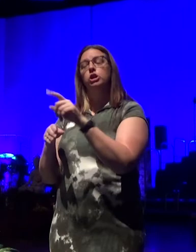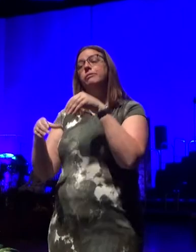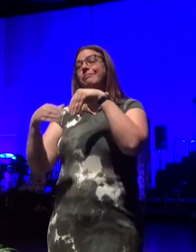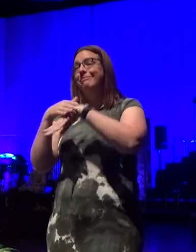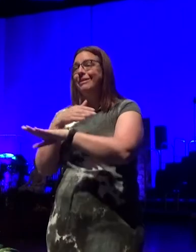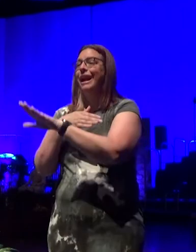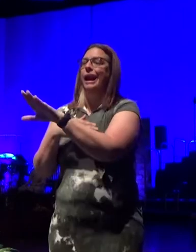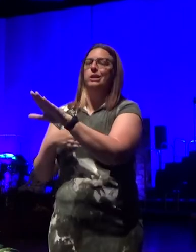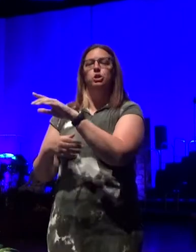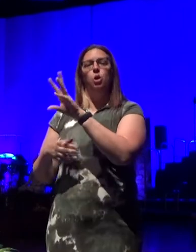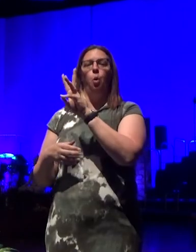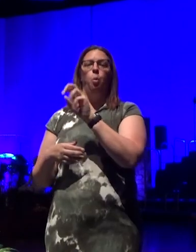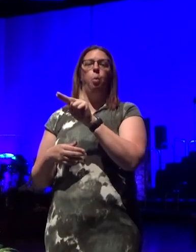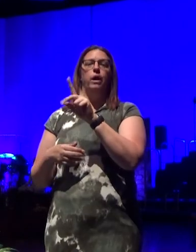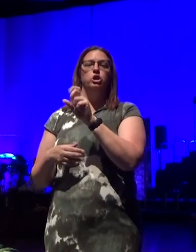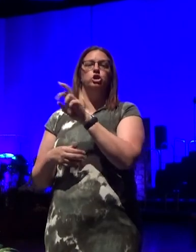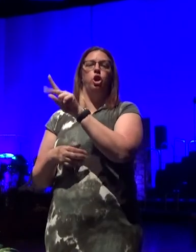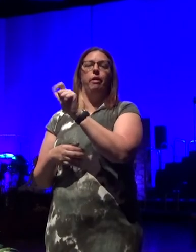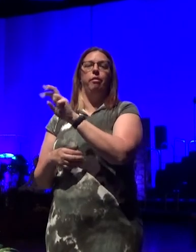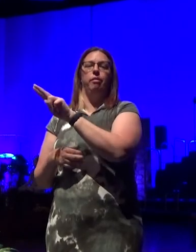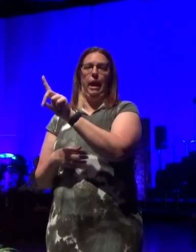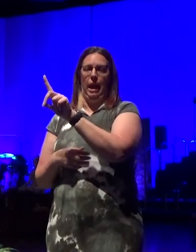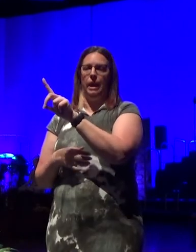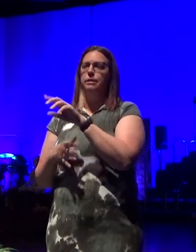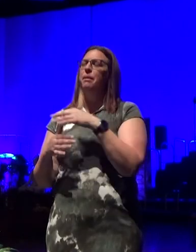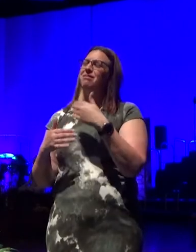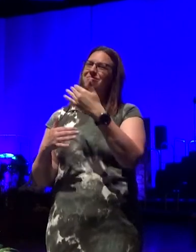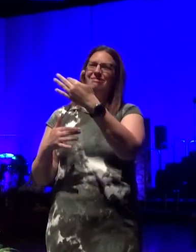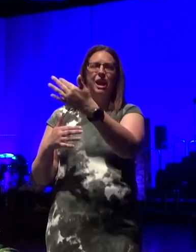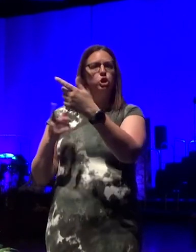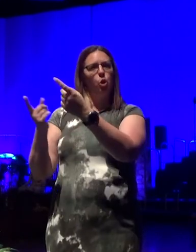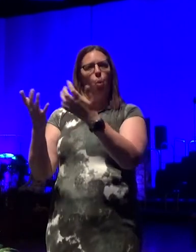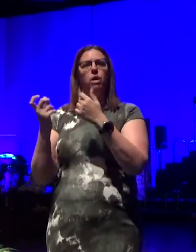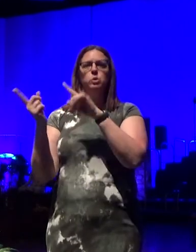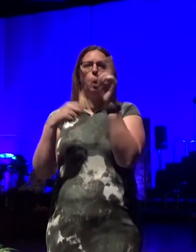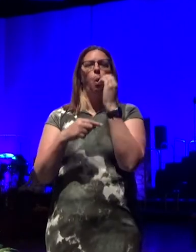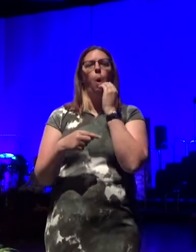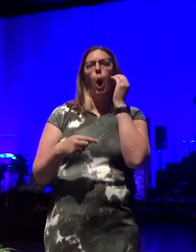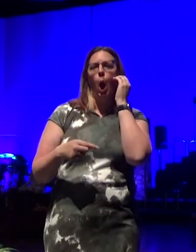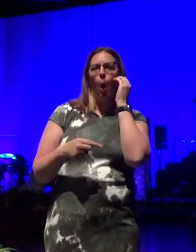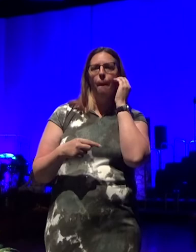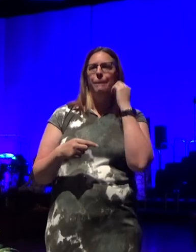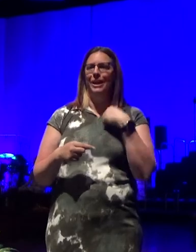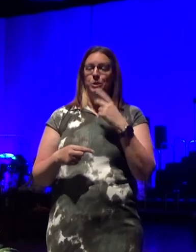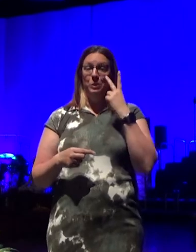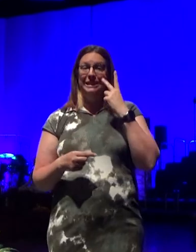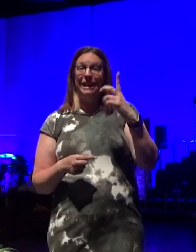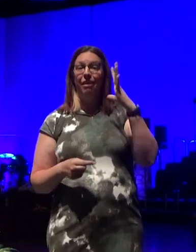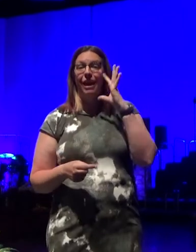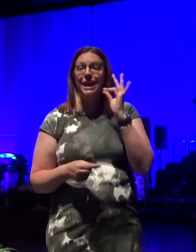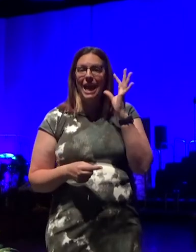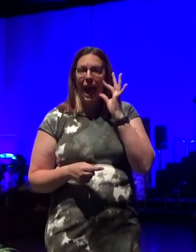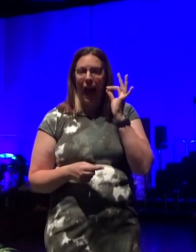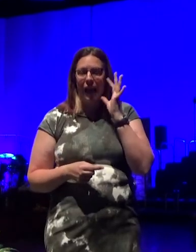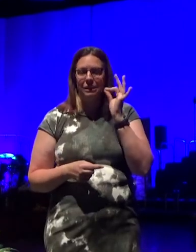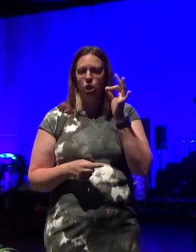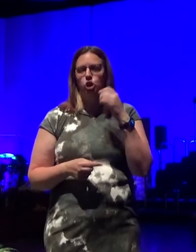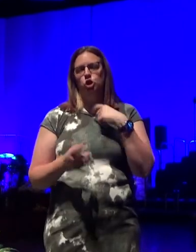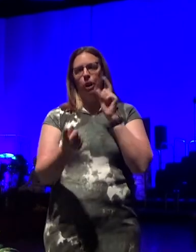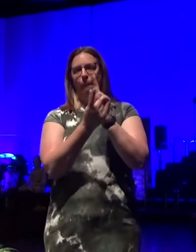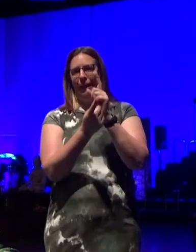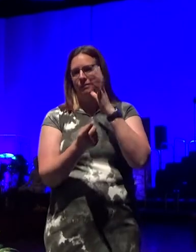mischievous support character named the Cheshire Cat, right? And she encounters the cat, and she's trying to get home. And he says, which way are